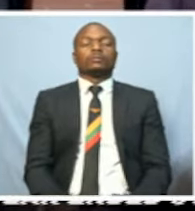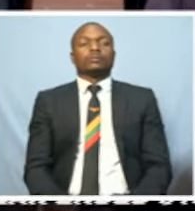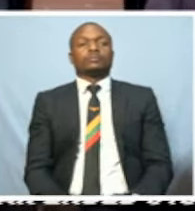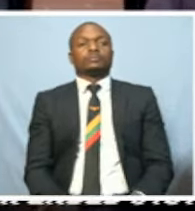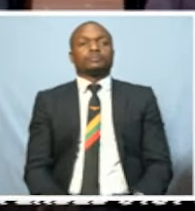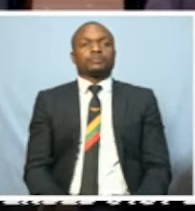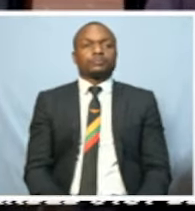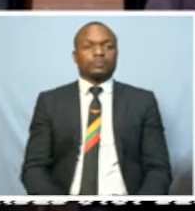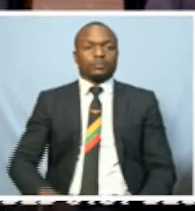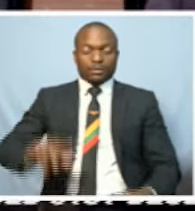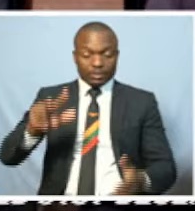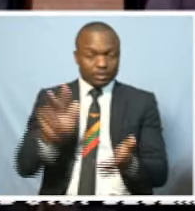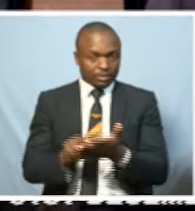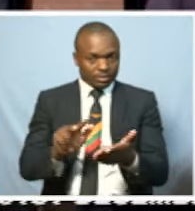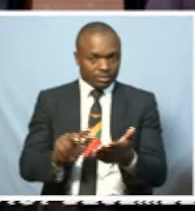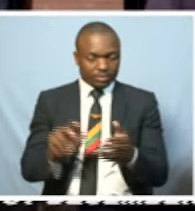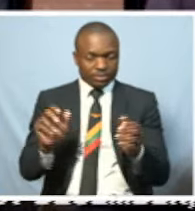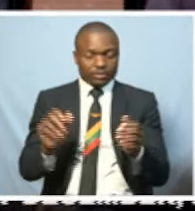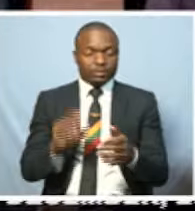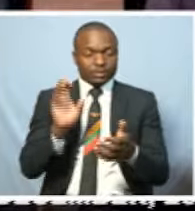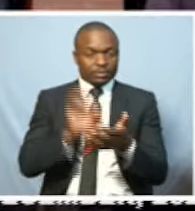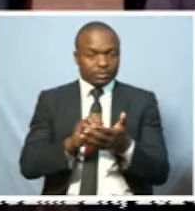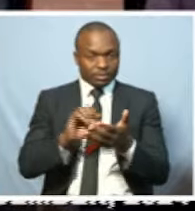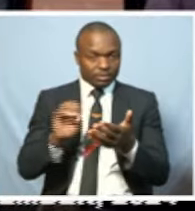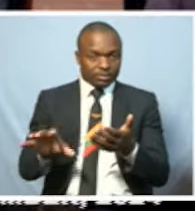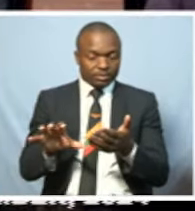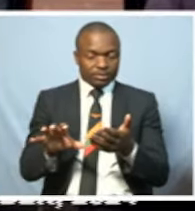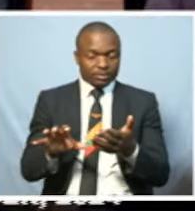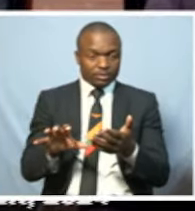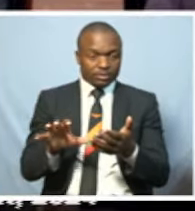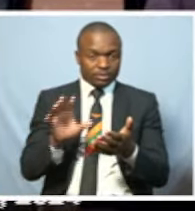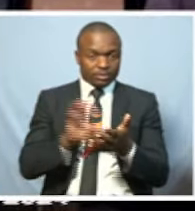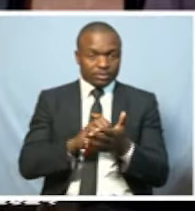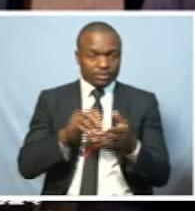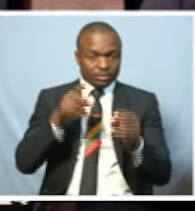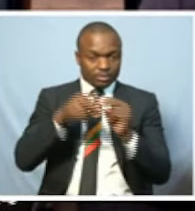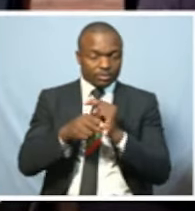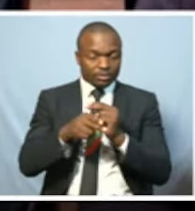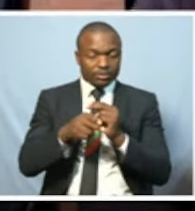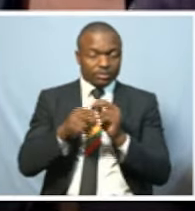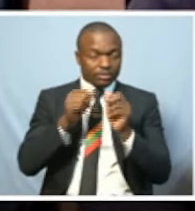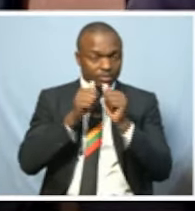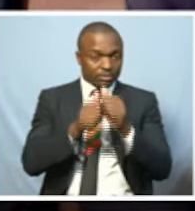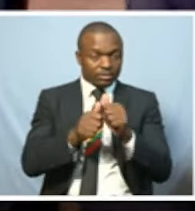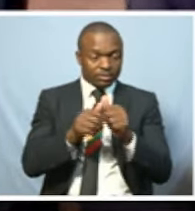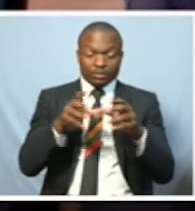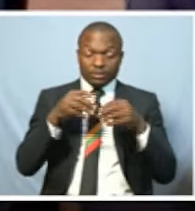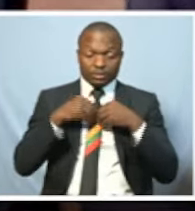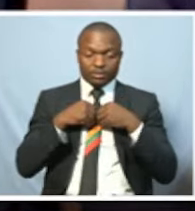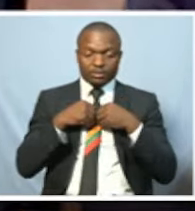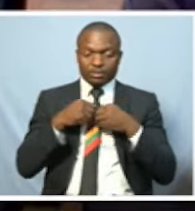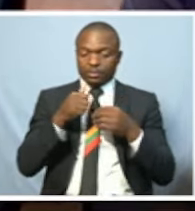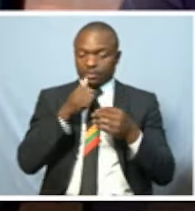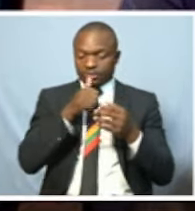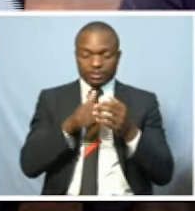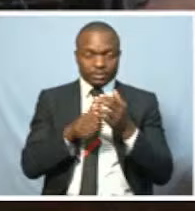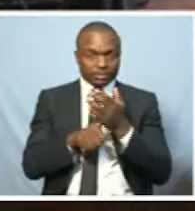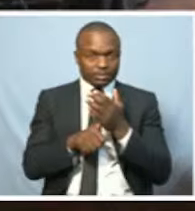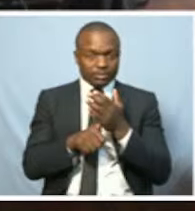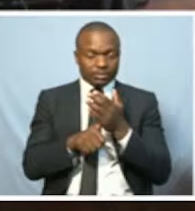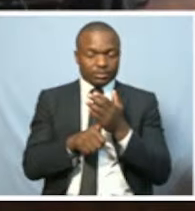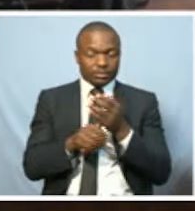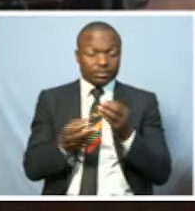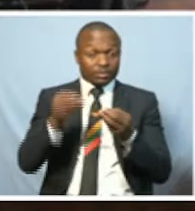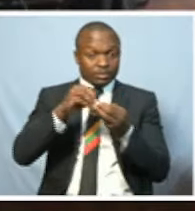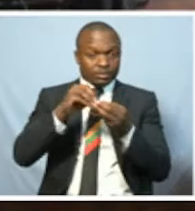He signed withdraw. We terminated. We terminated basing on the acceptance letter. Thank you. A follow-up,